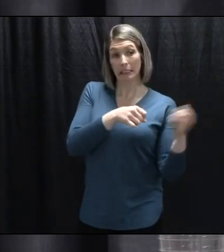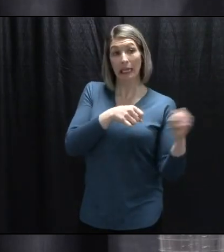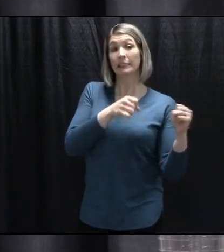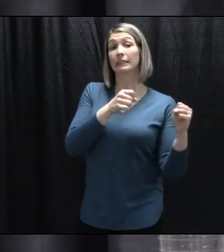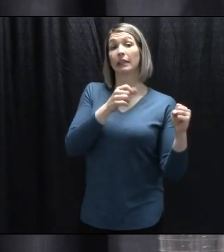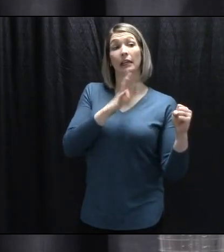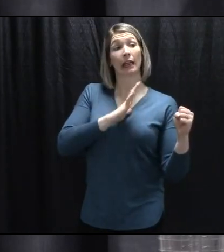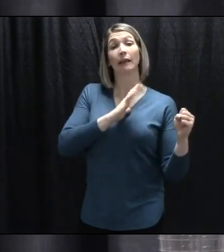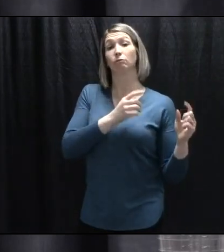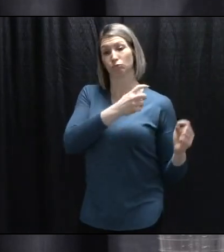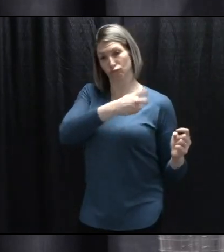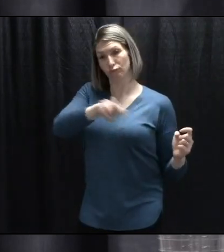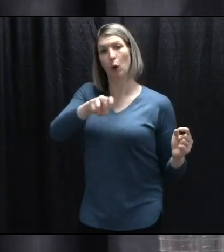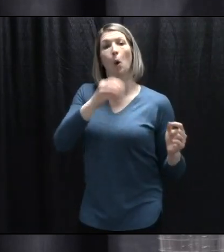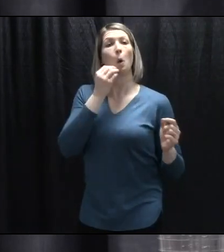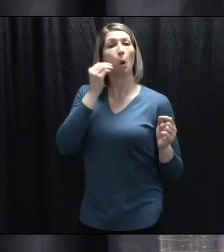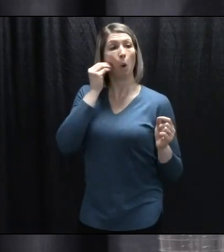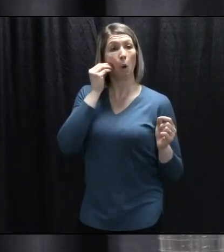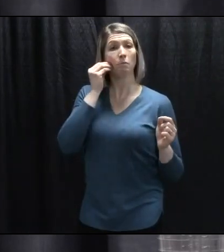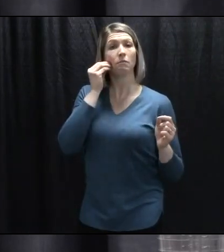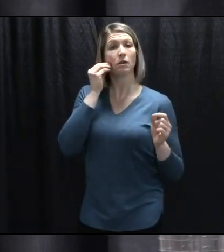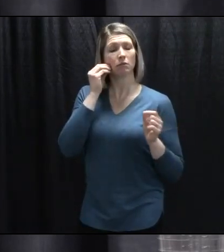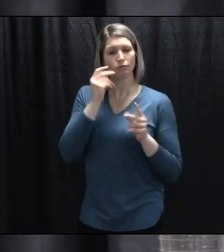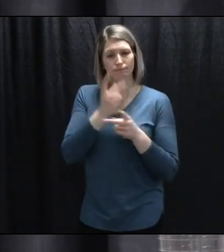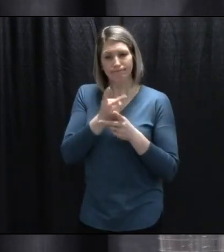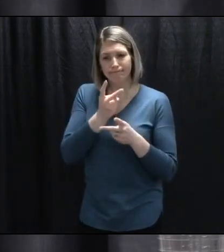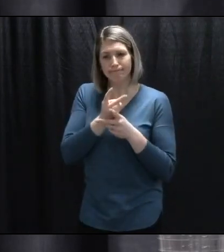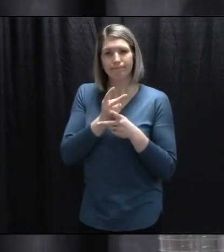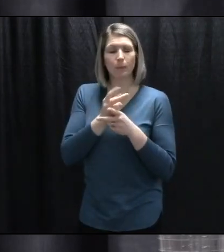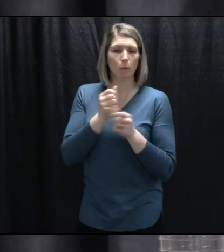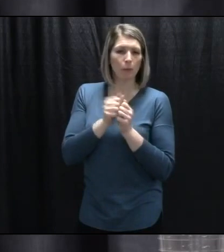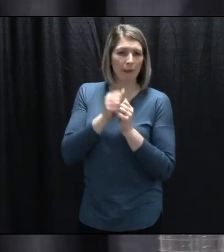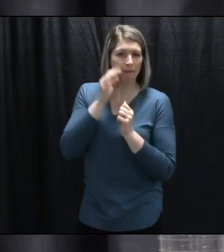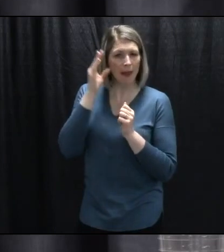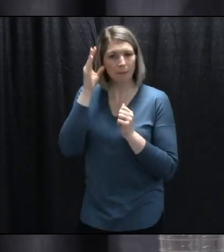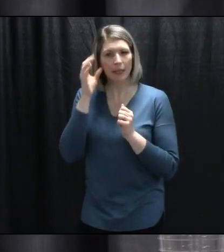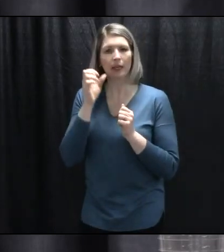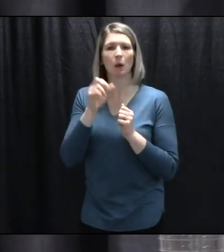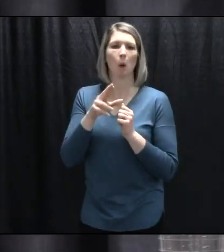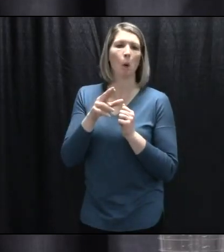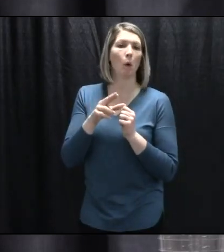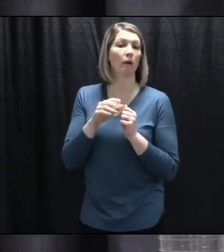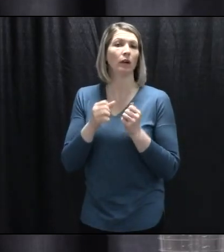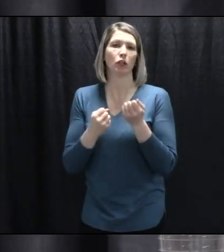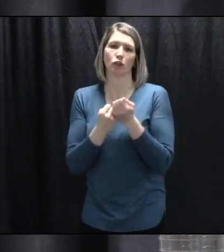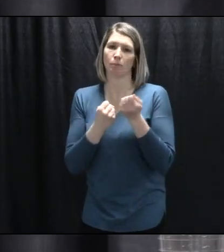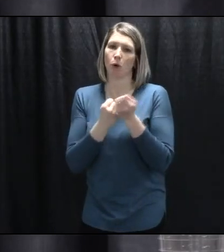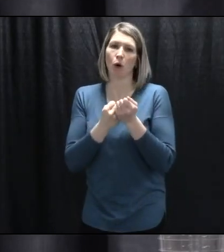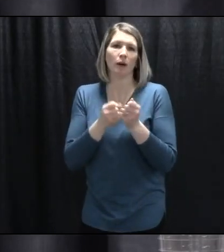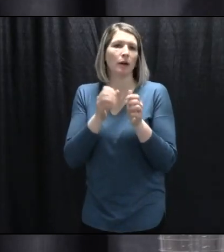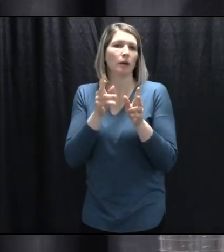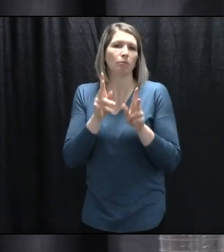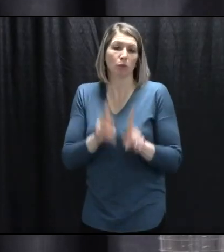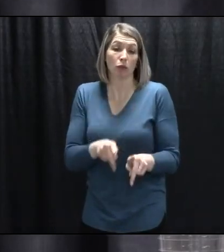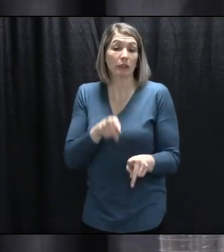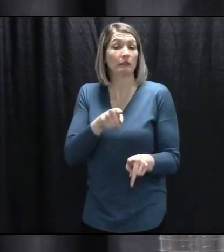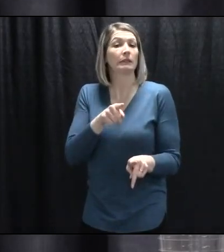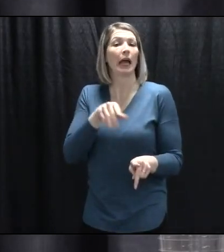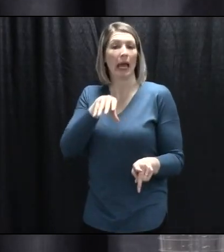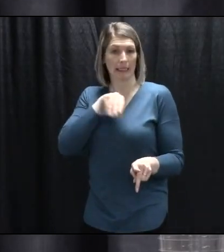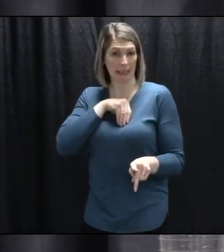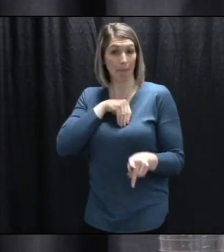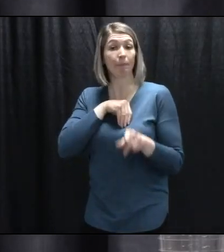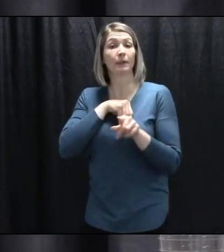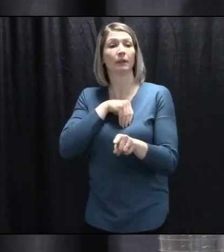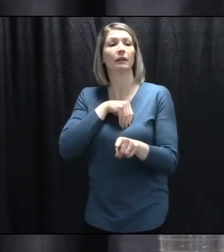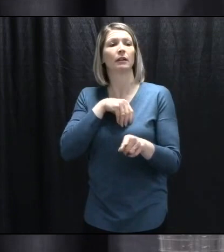be adequately met in the community, and the individual and or their substitute decision maker wants to do that, that